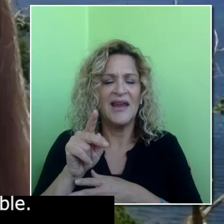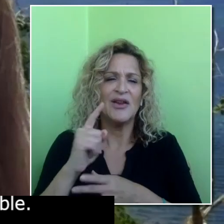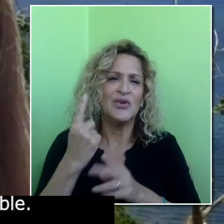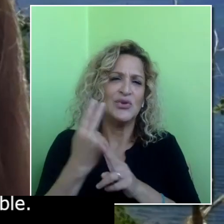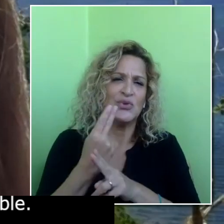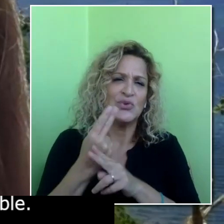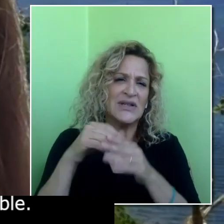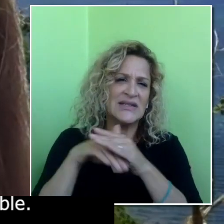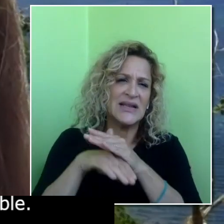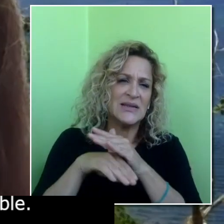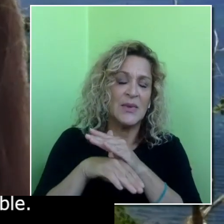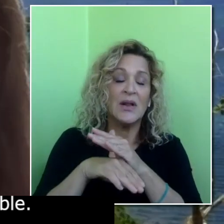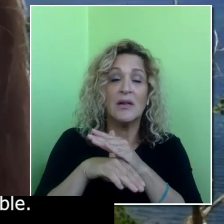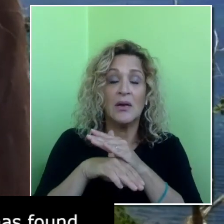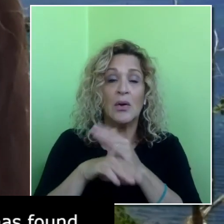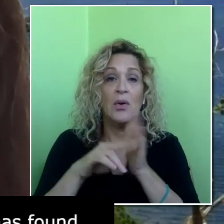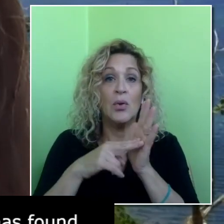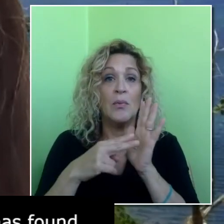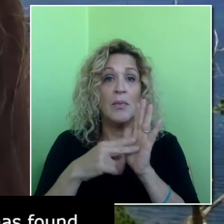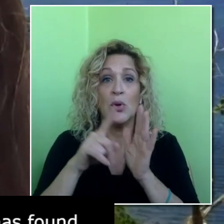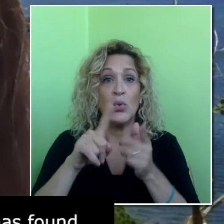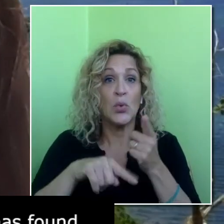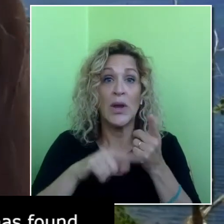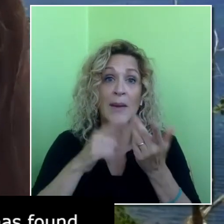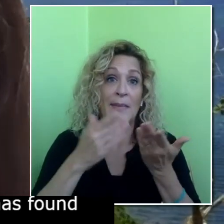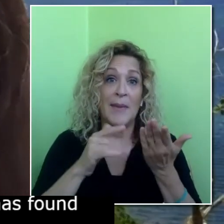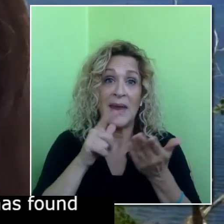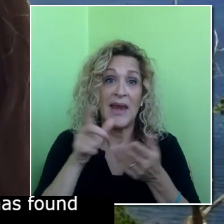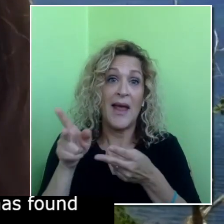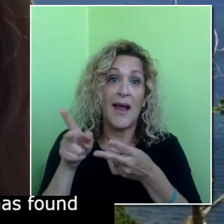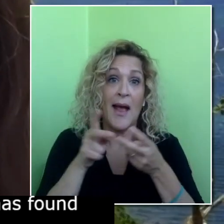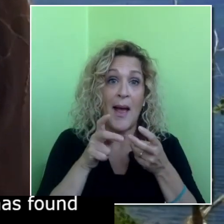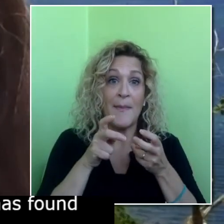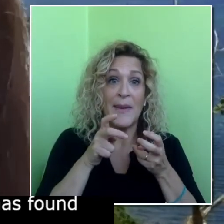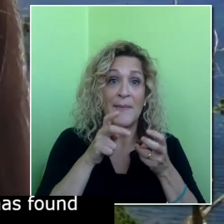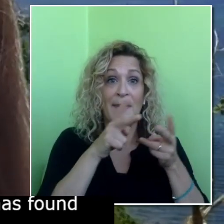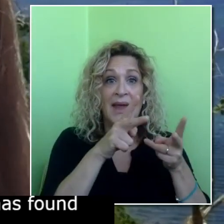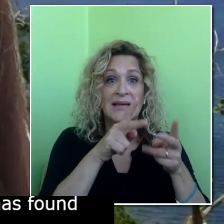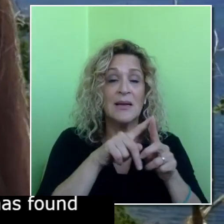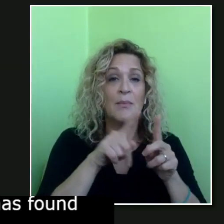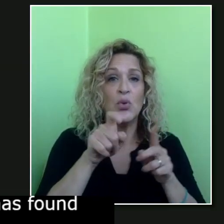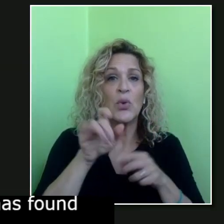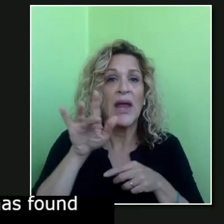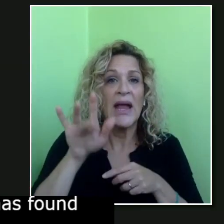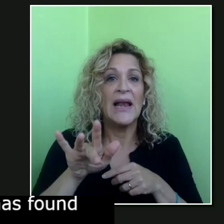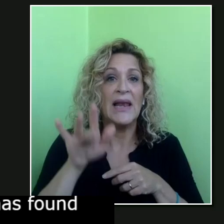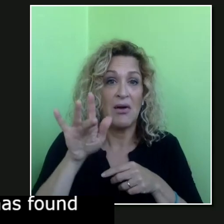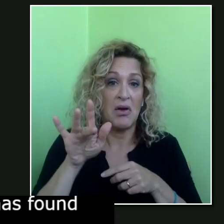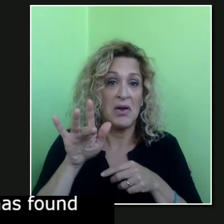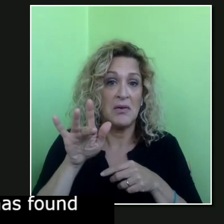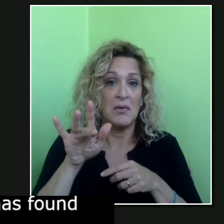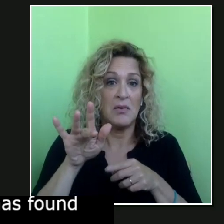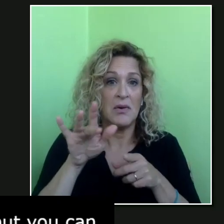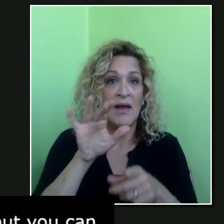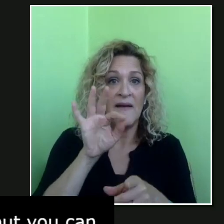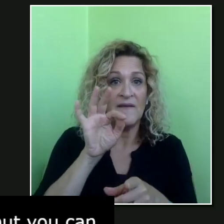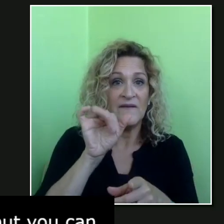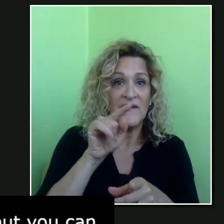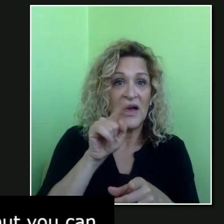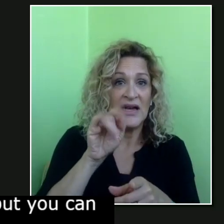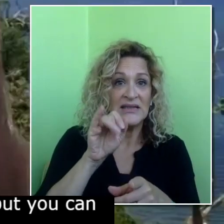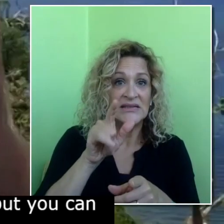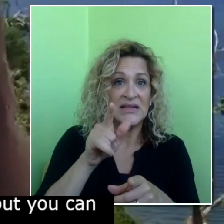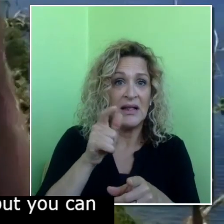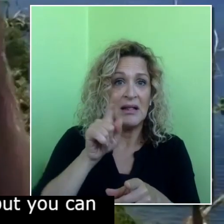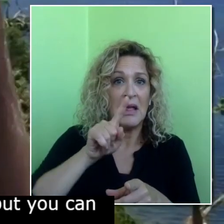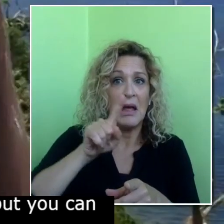can't copy it. You may not be able to copy and paste it, but you can click on it. Okay, I can click it now, or can You I can click it